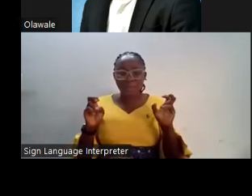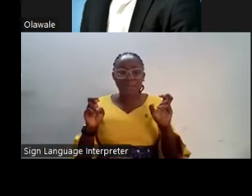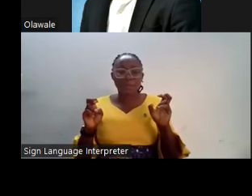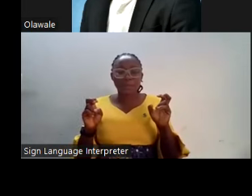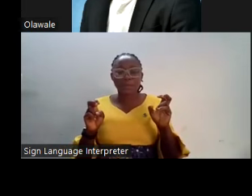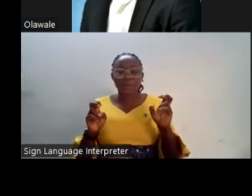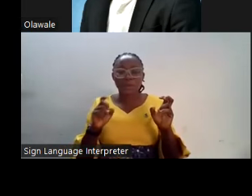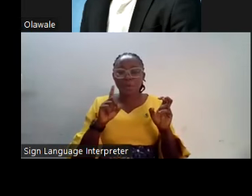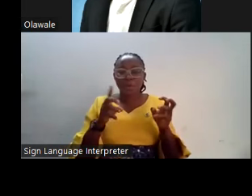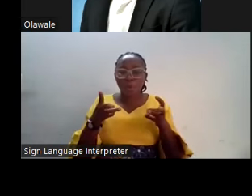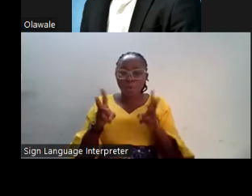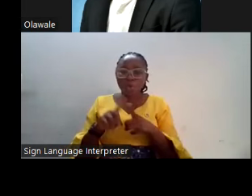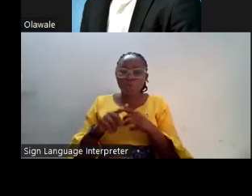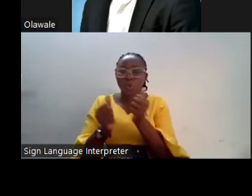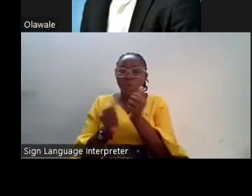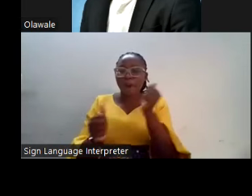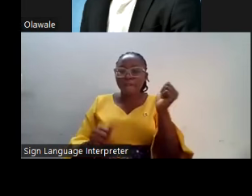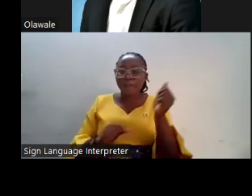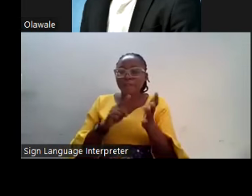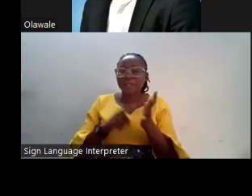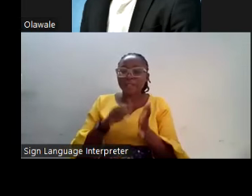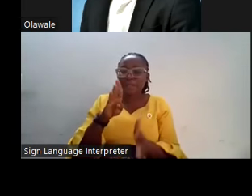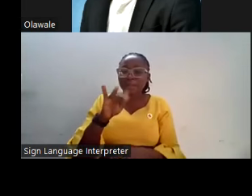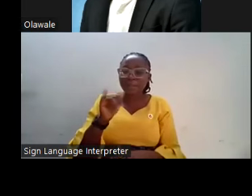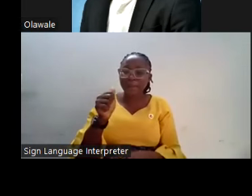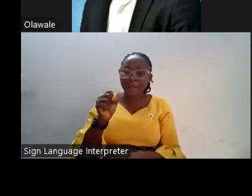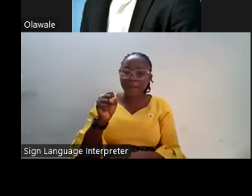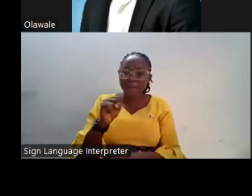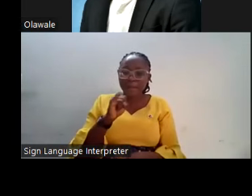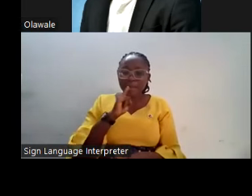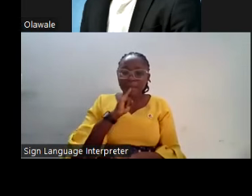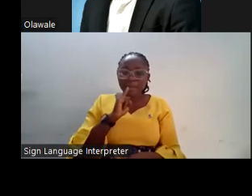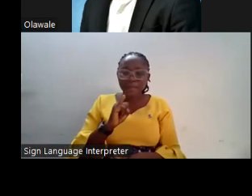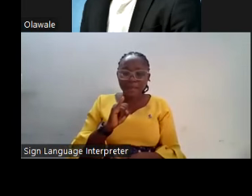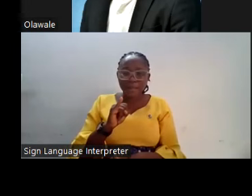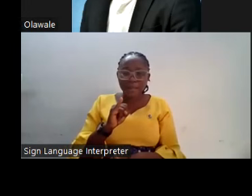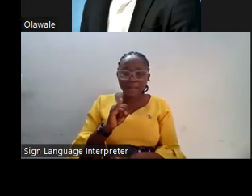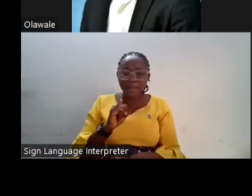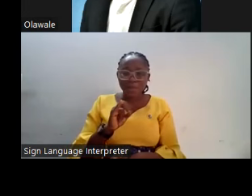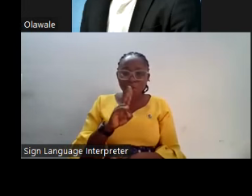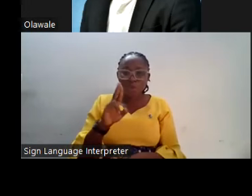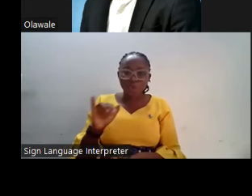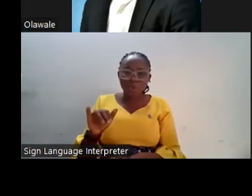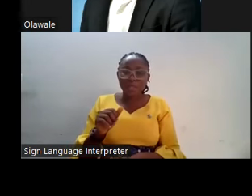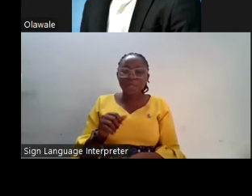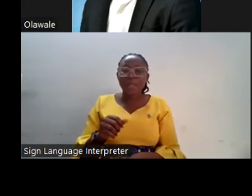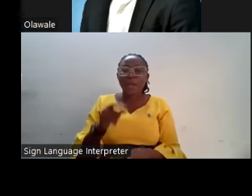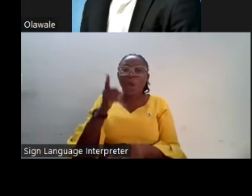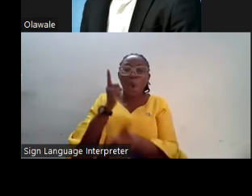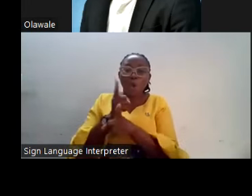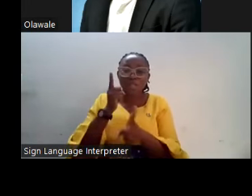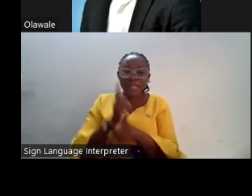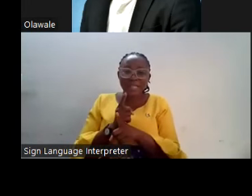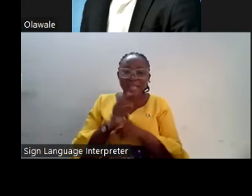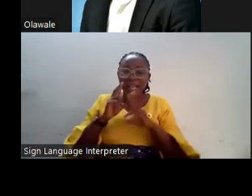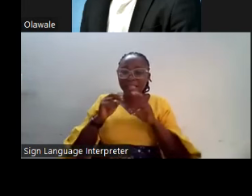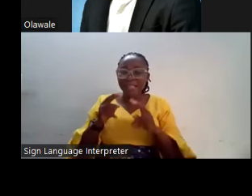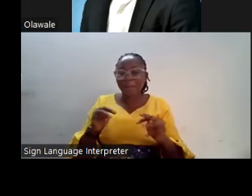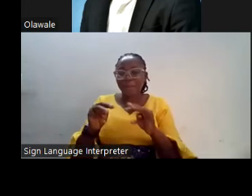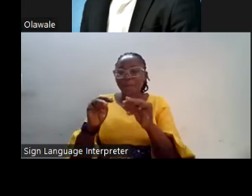One way to avoid these biases is use authentic assessment methods. So using a global perspective, not just